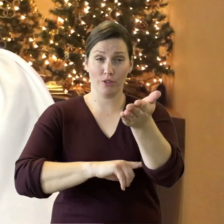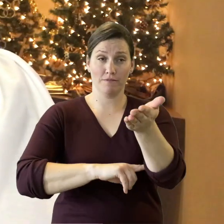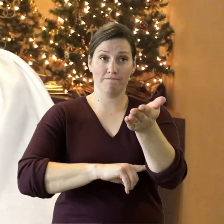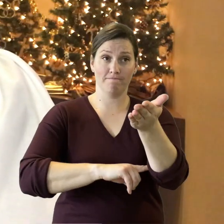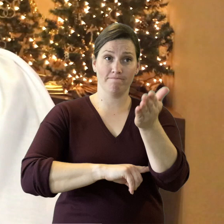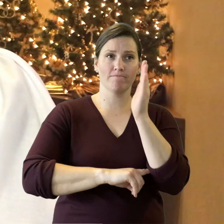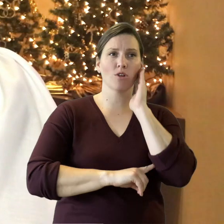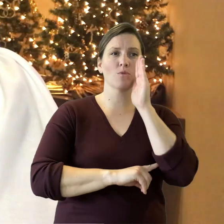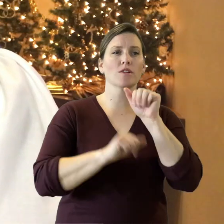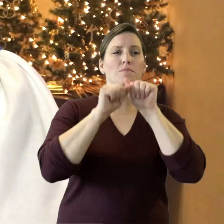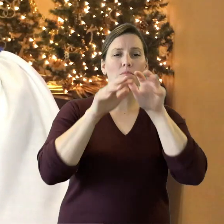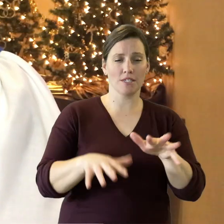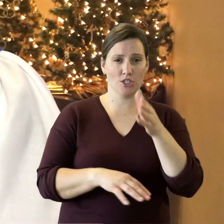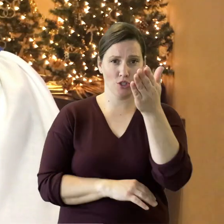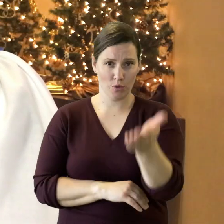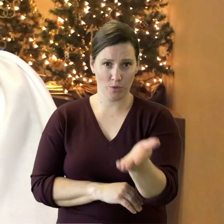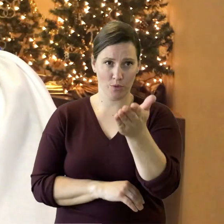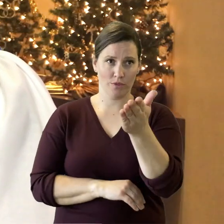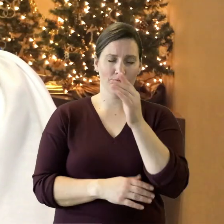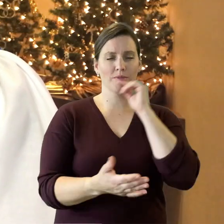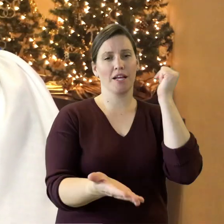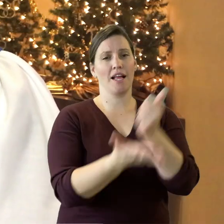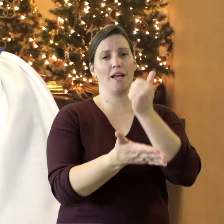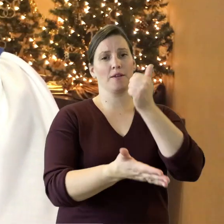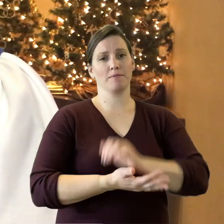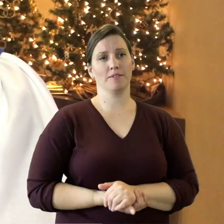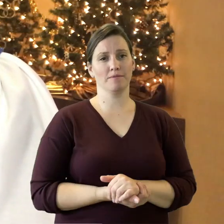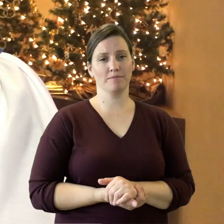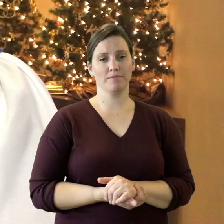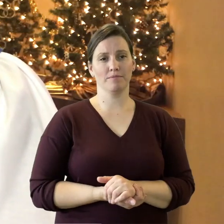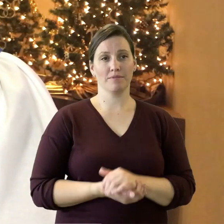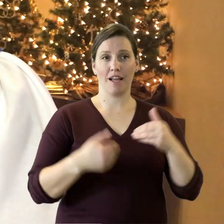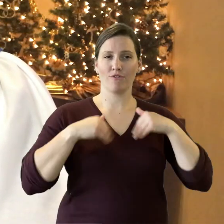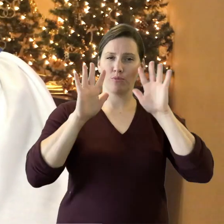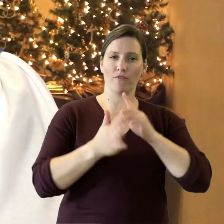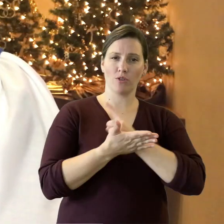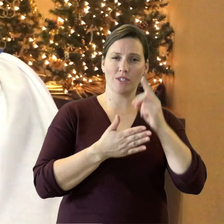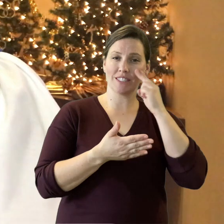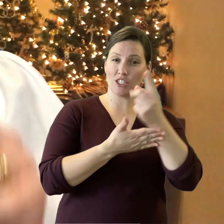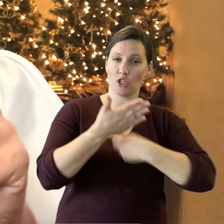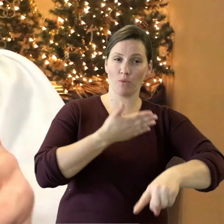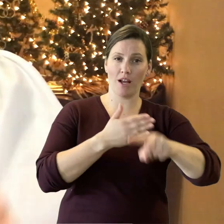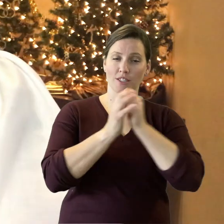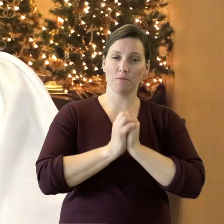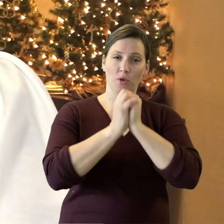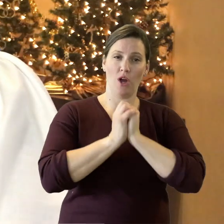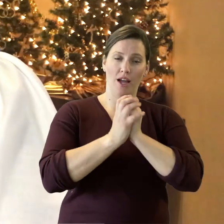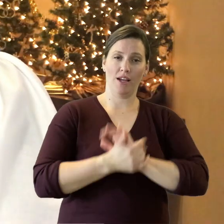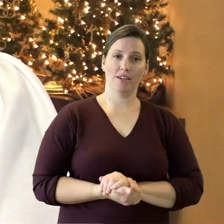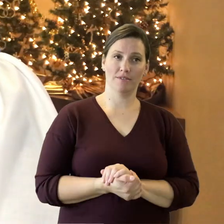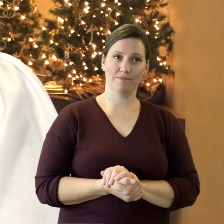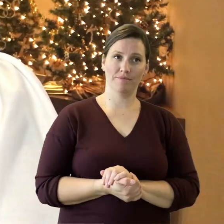you, and he will bless you. Amen. Have a great week. We'll see you next